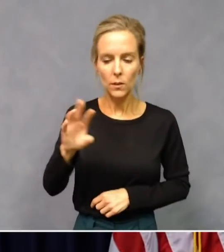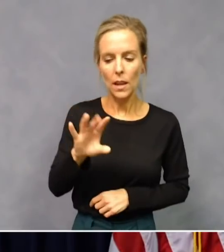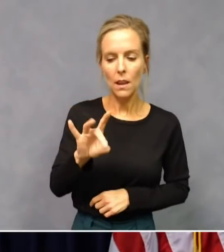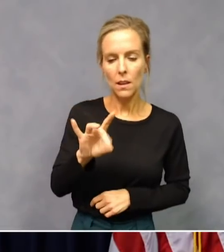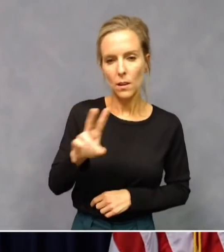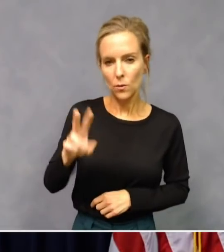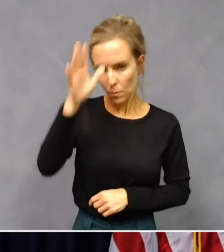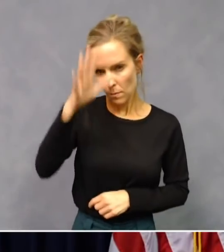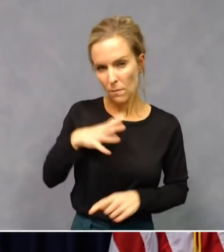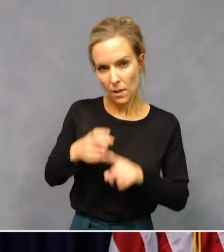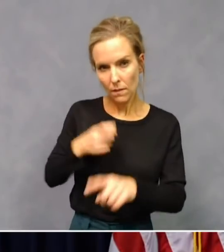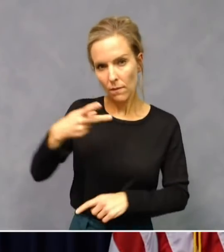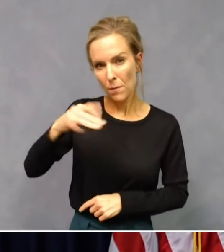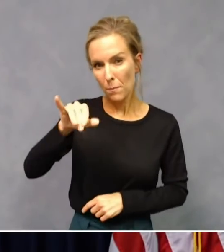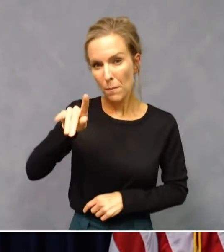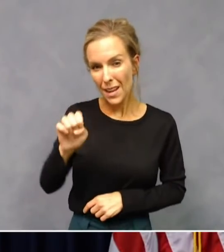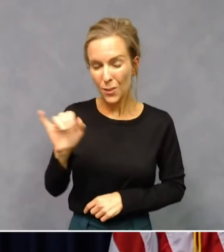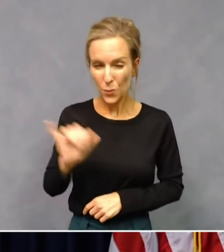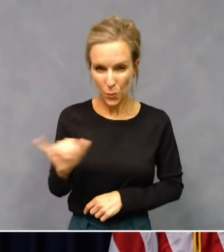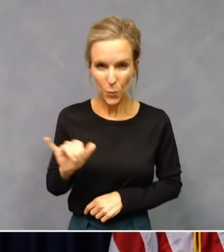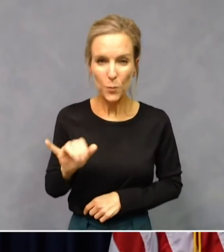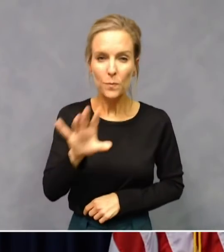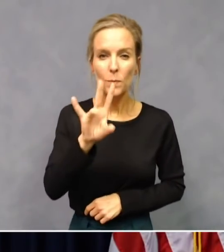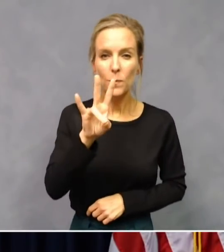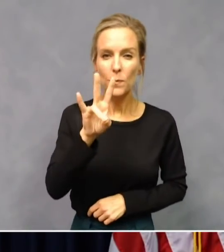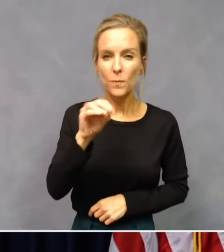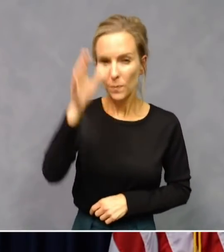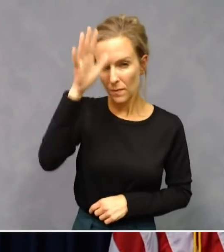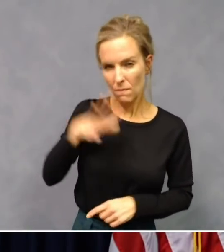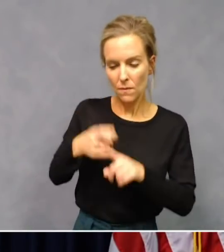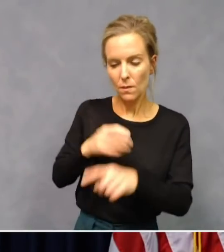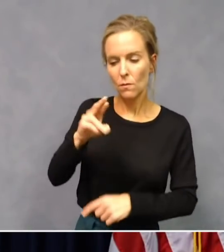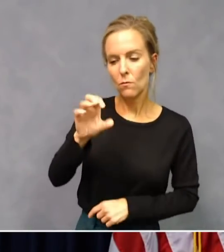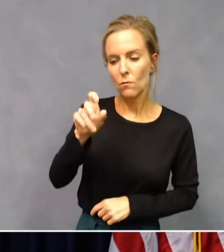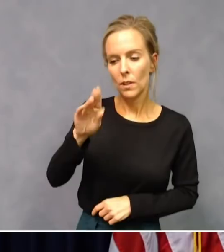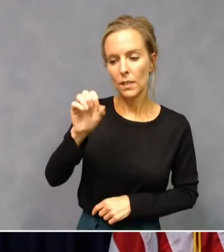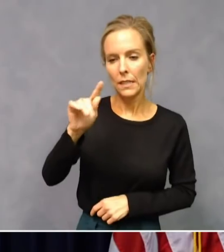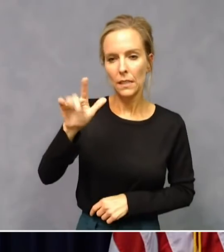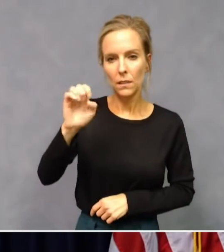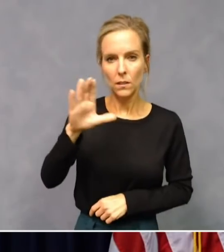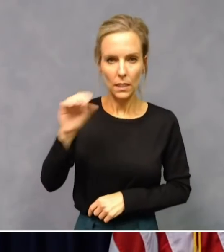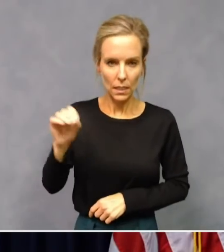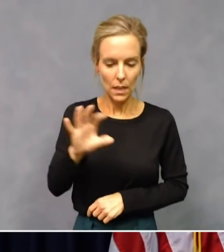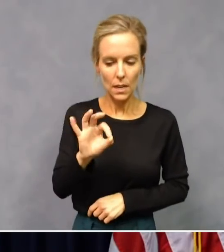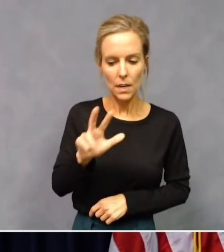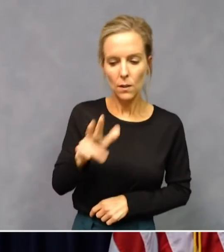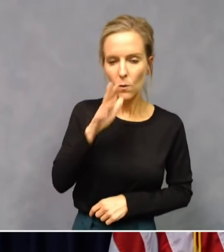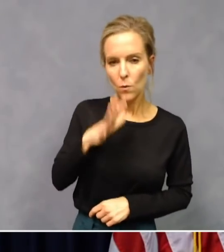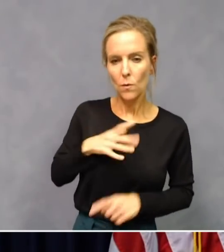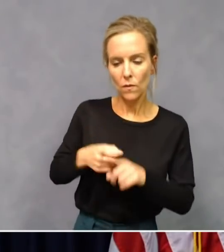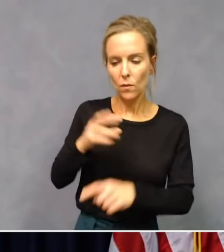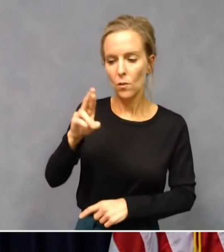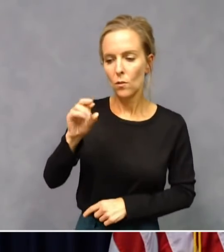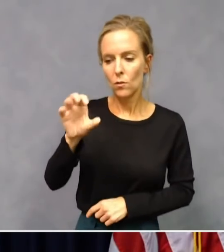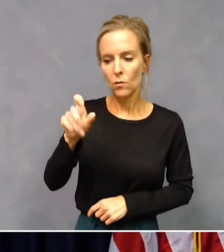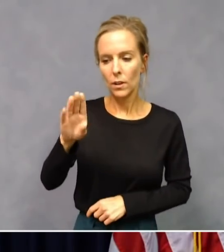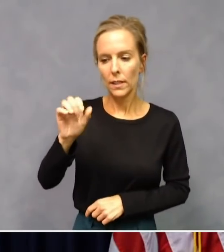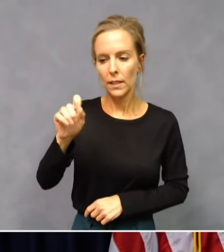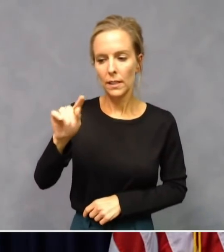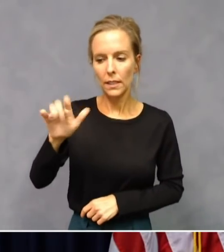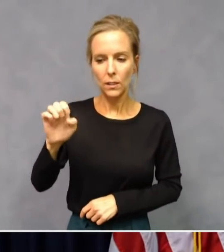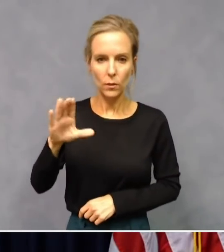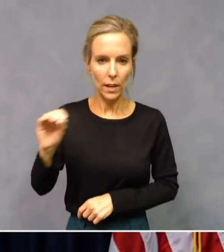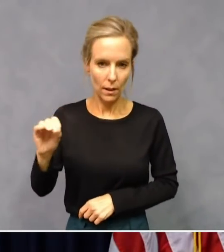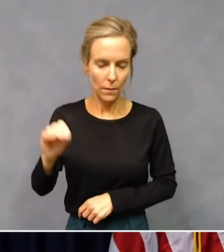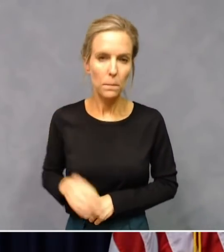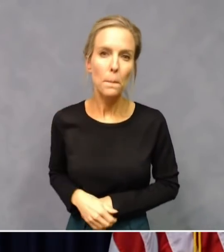Pike 2, a 70-year-old man from Rockcastle County, and a 93-year-old woman from Rockcastle County. To